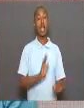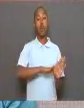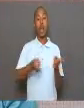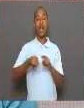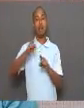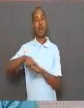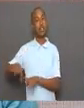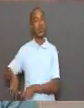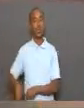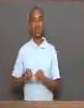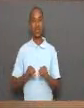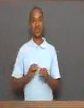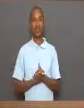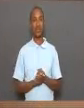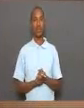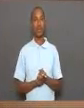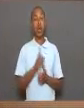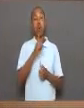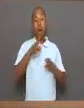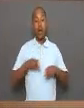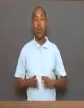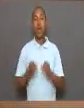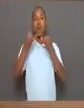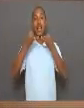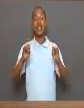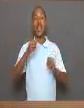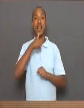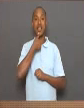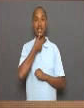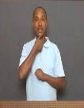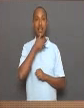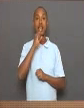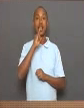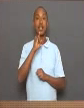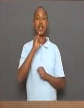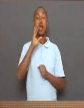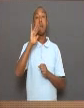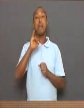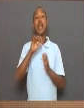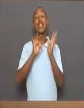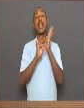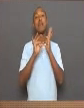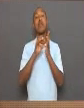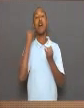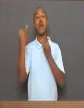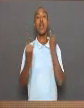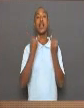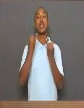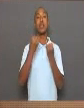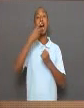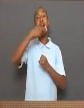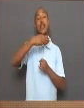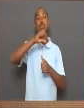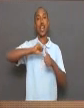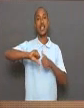Welcome back, students. One way of classifying acids is by the number of ionizable